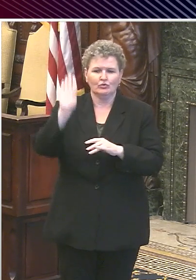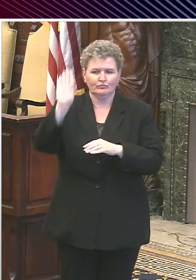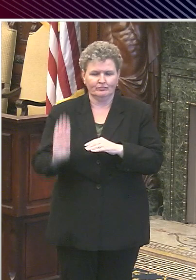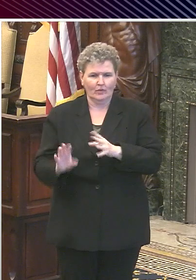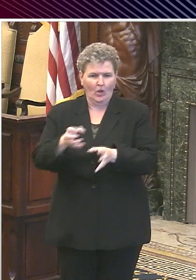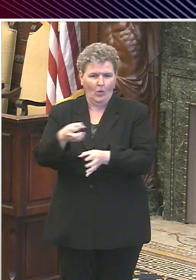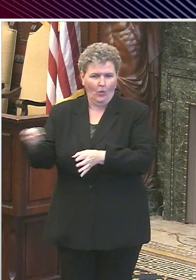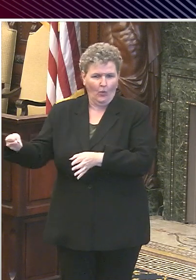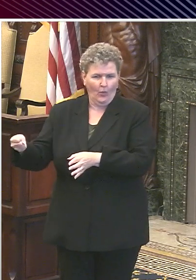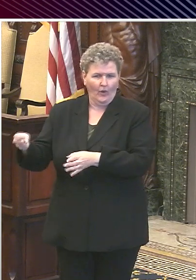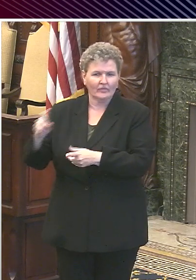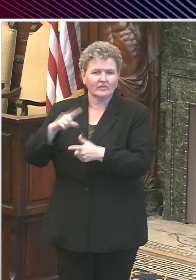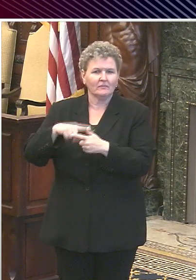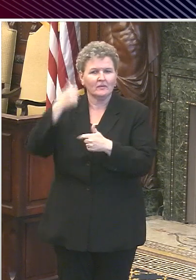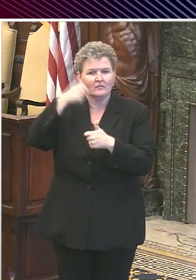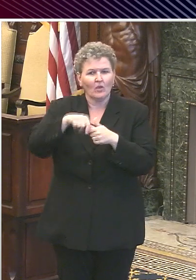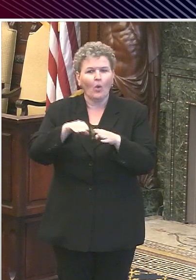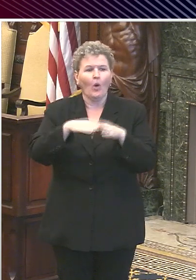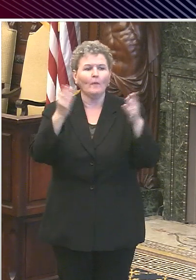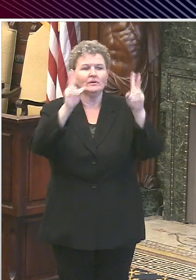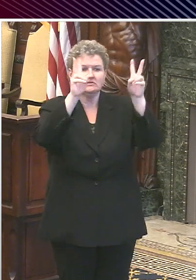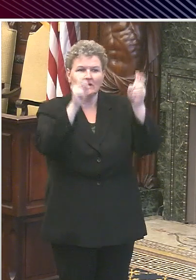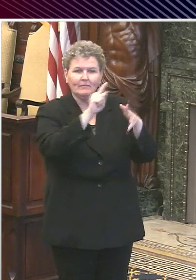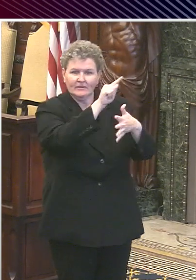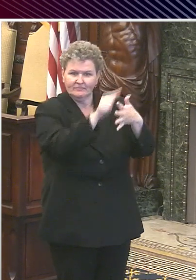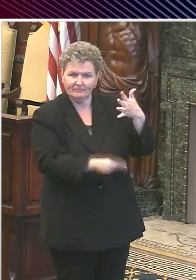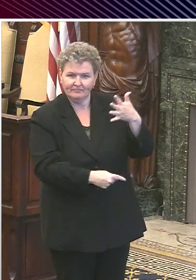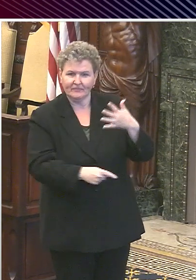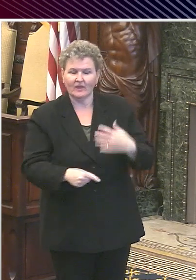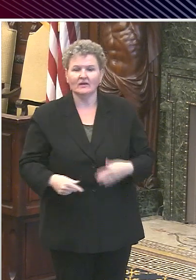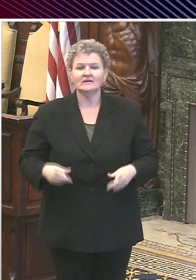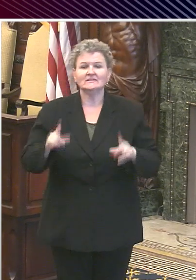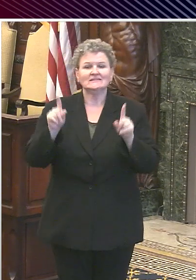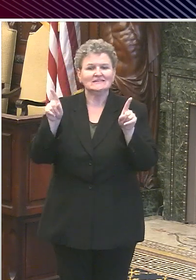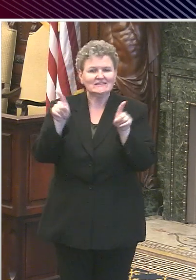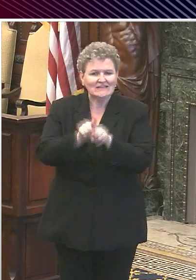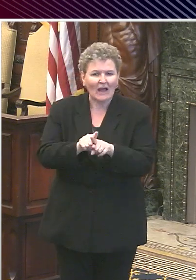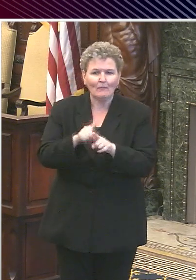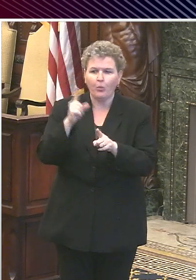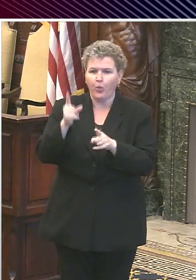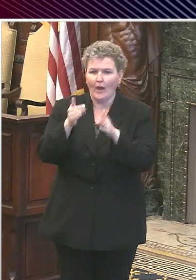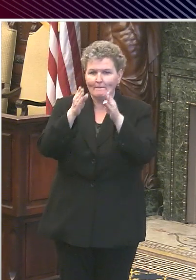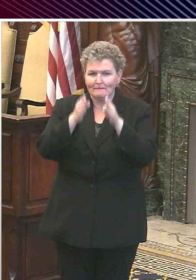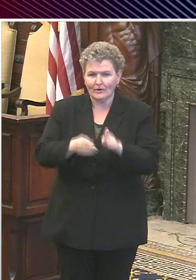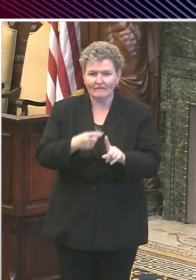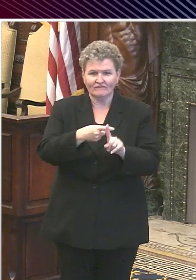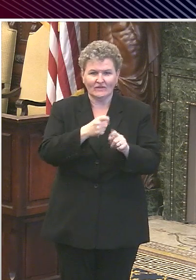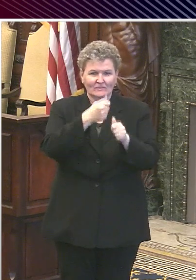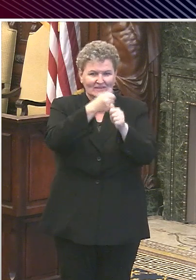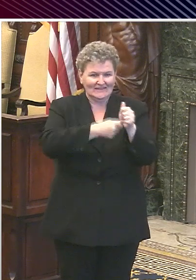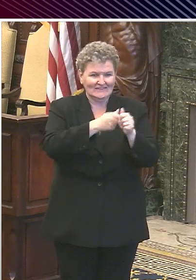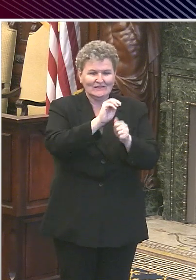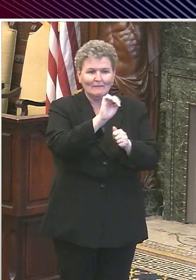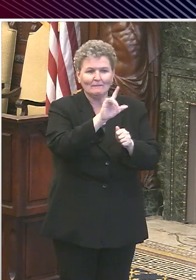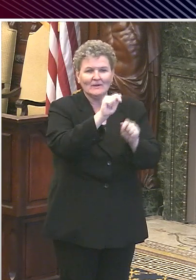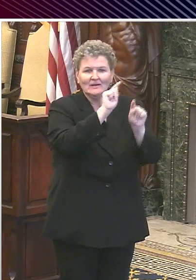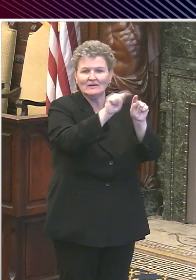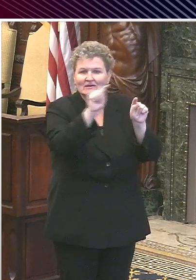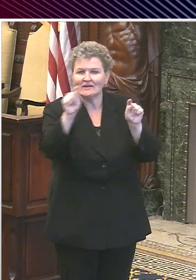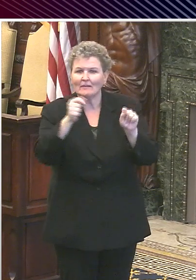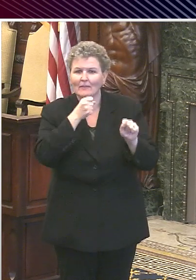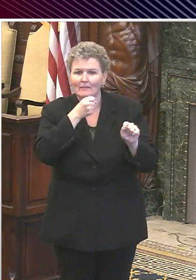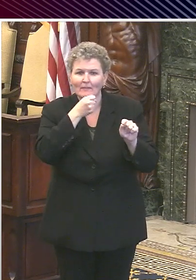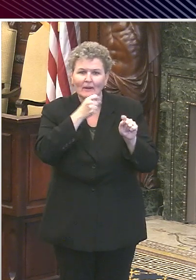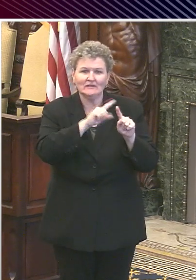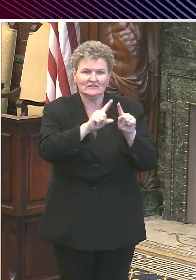get to it. And as usual, one representative from each outlet is permitted to ask questions, and we ask that reporters